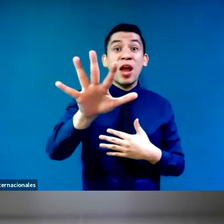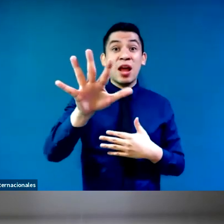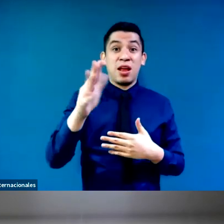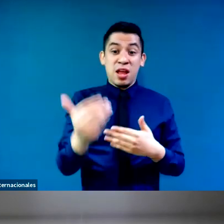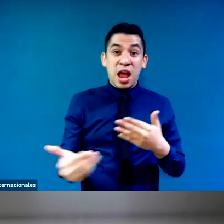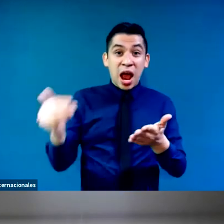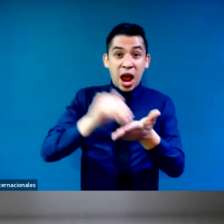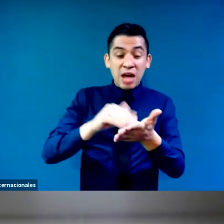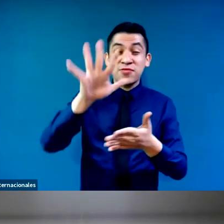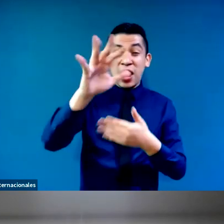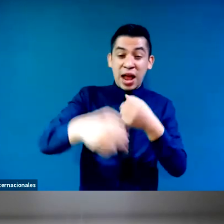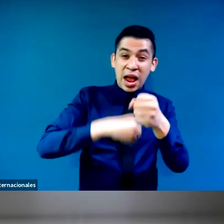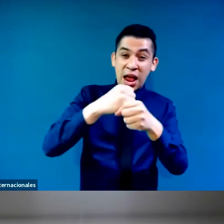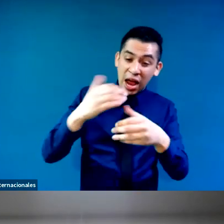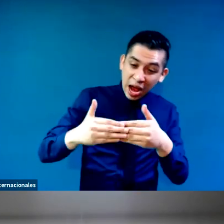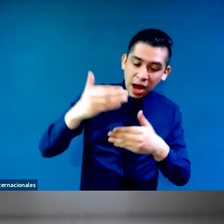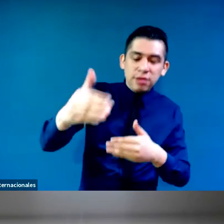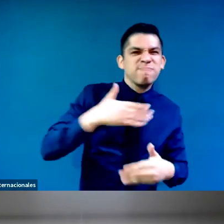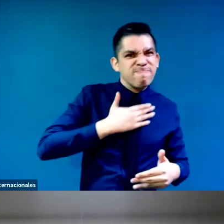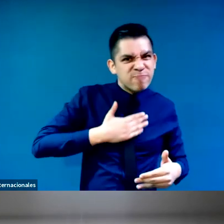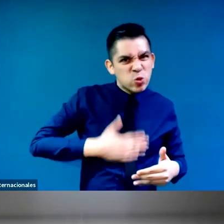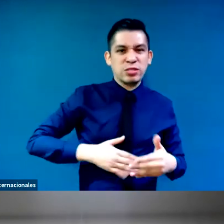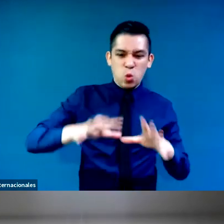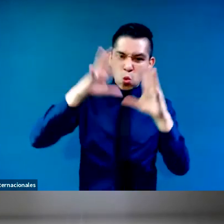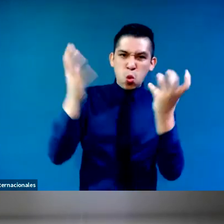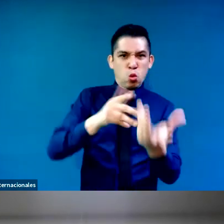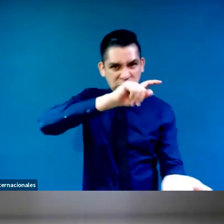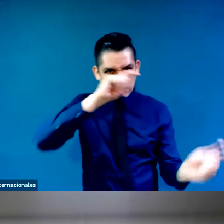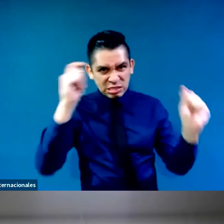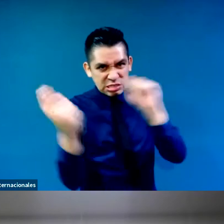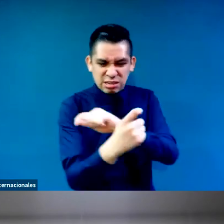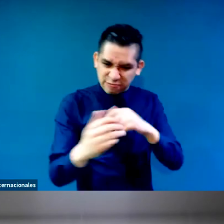progress with the actions that we have discussed today.